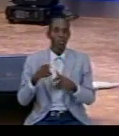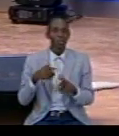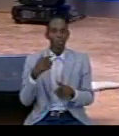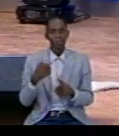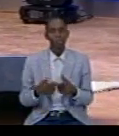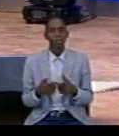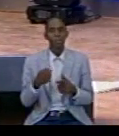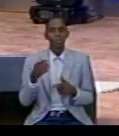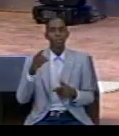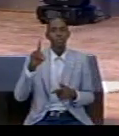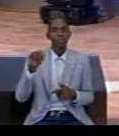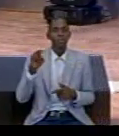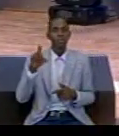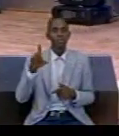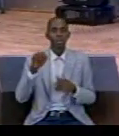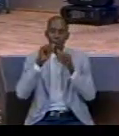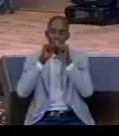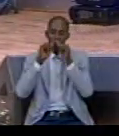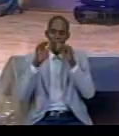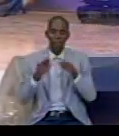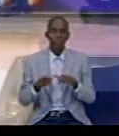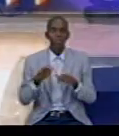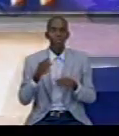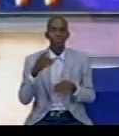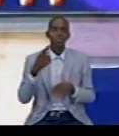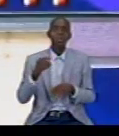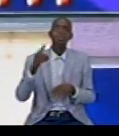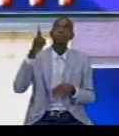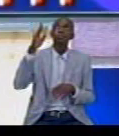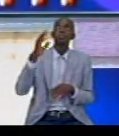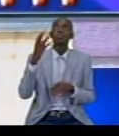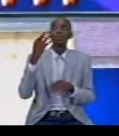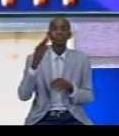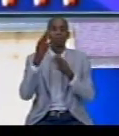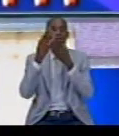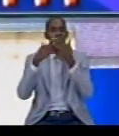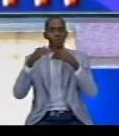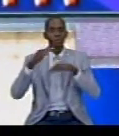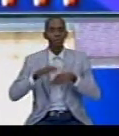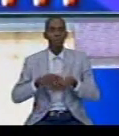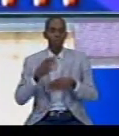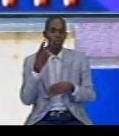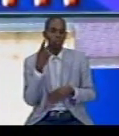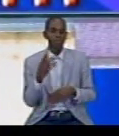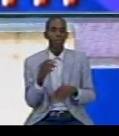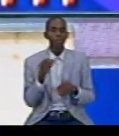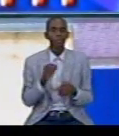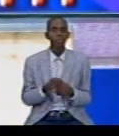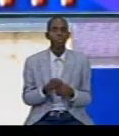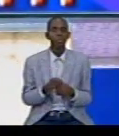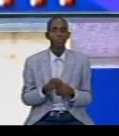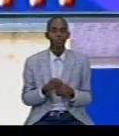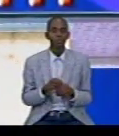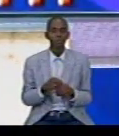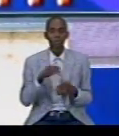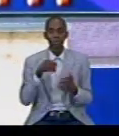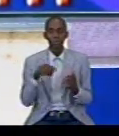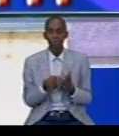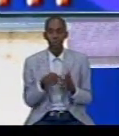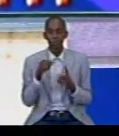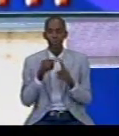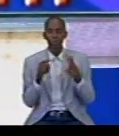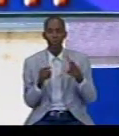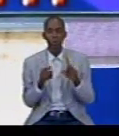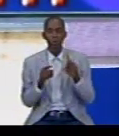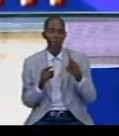Then Daniel blessed the God of heaven. Let's look at this under three subtitles.